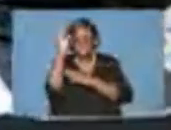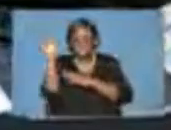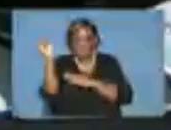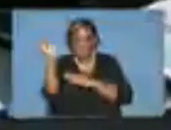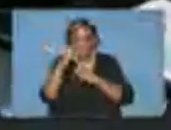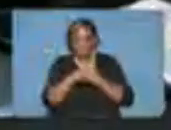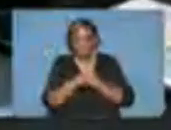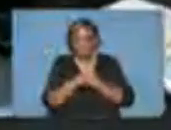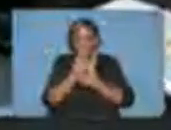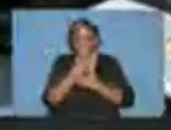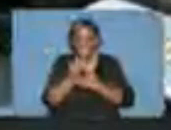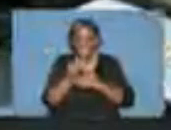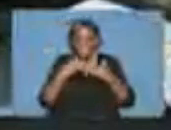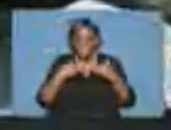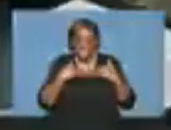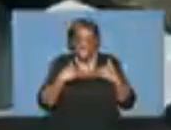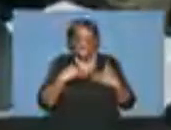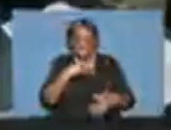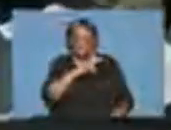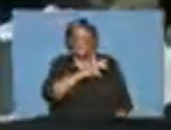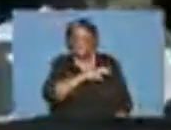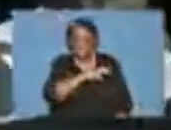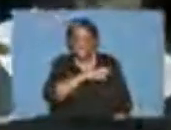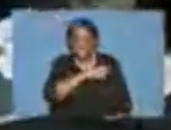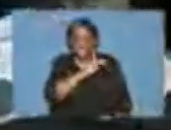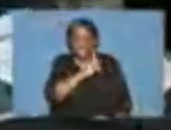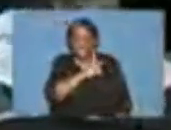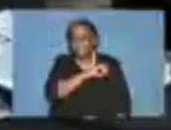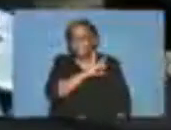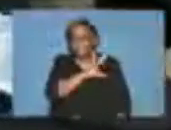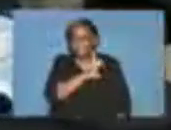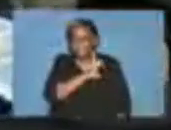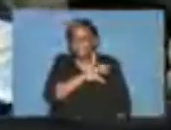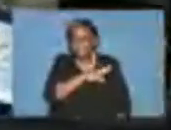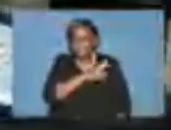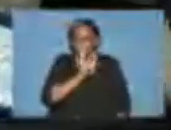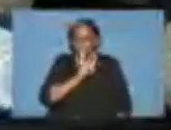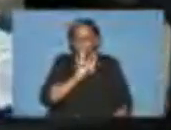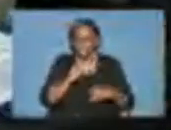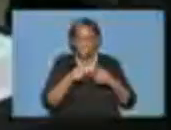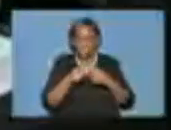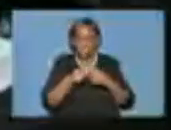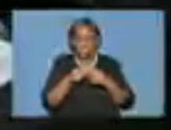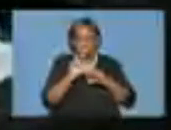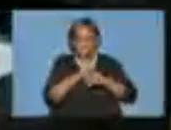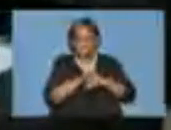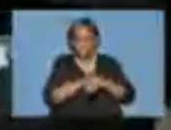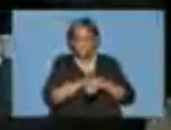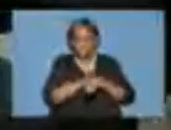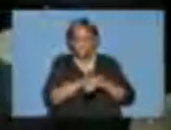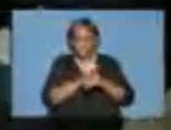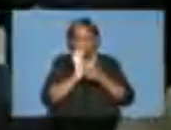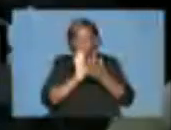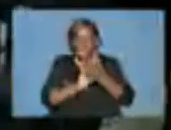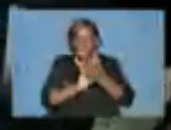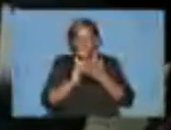of the Environment and Natural Resources, the Honorable Vaughan Miller, says the workshop is part of the overall initiative to mitigate the negative impacts of